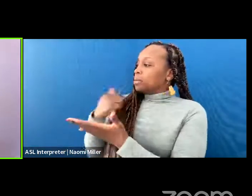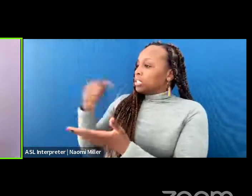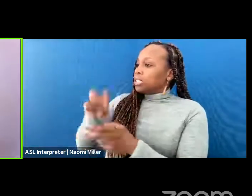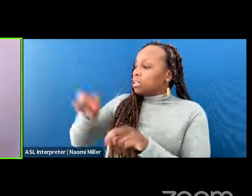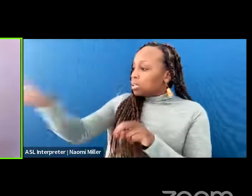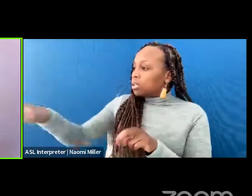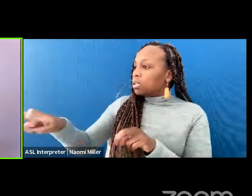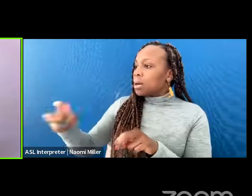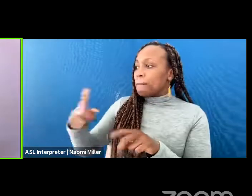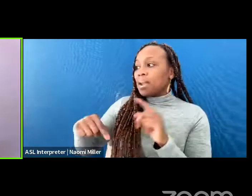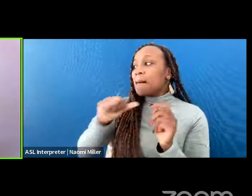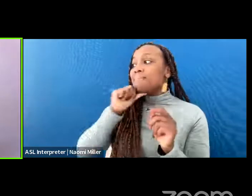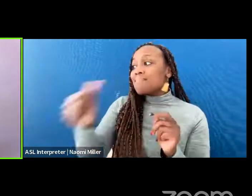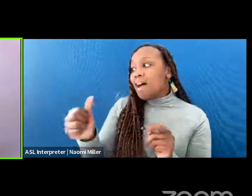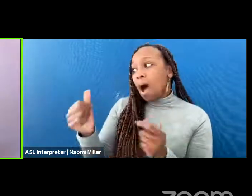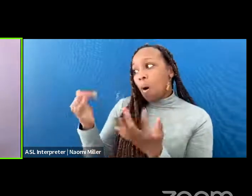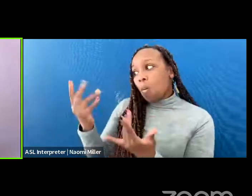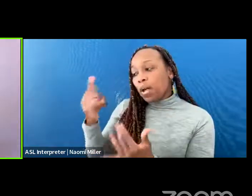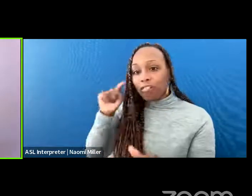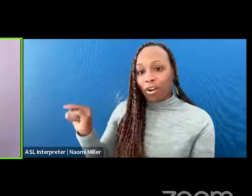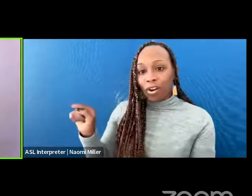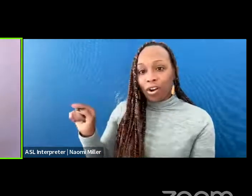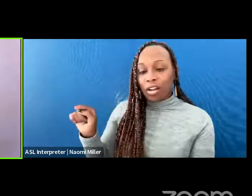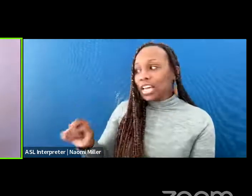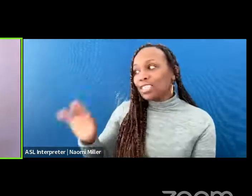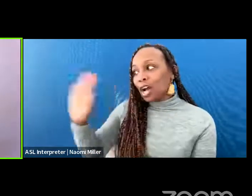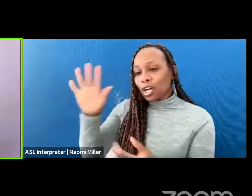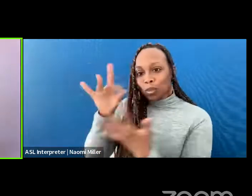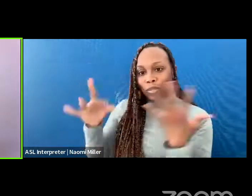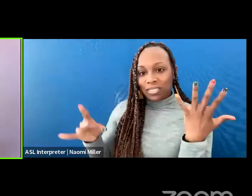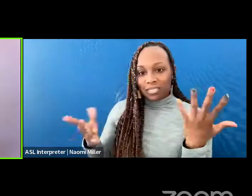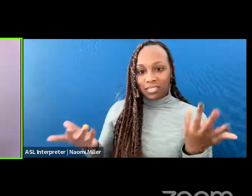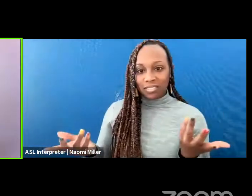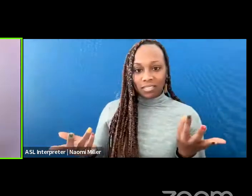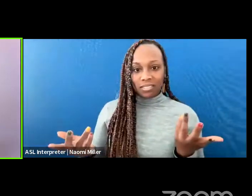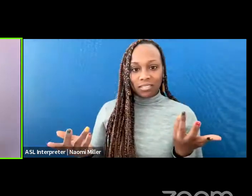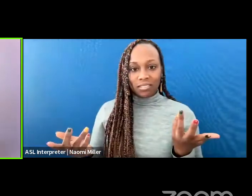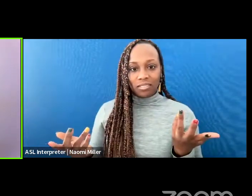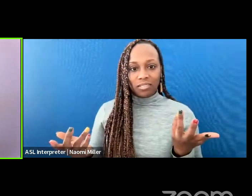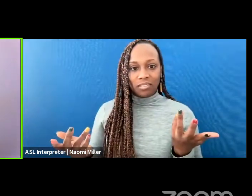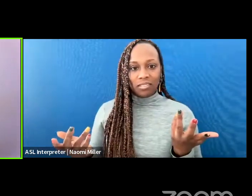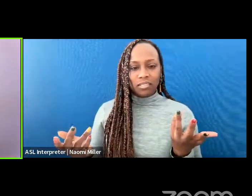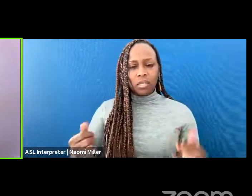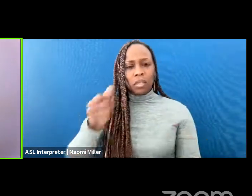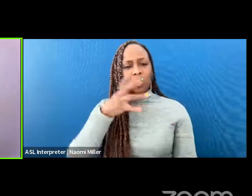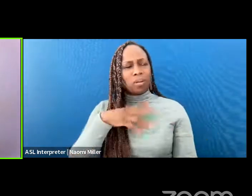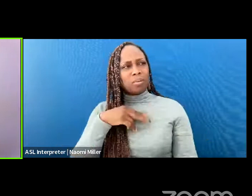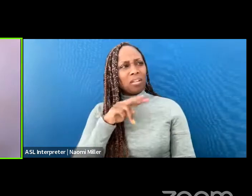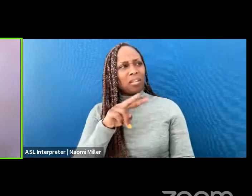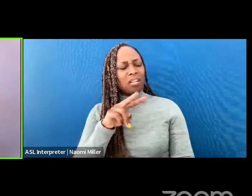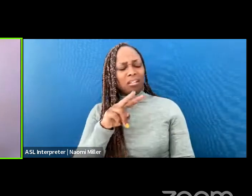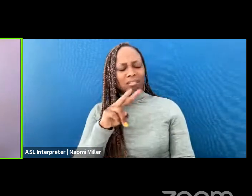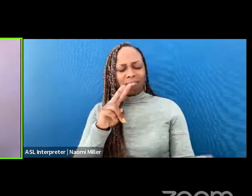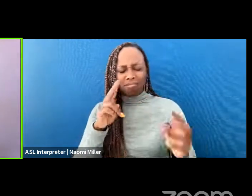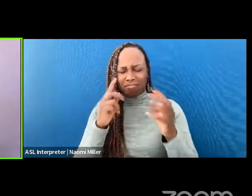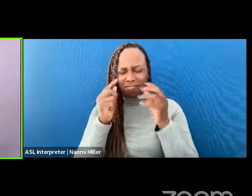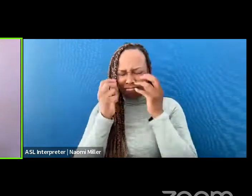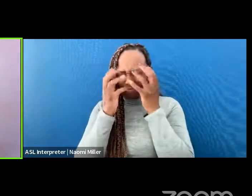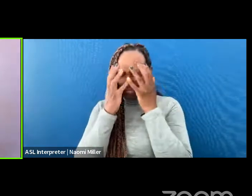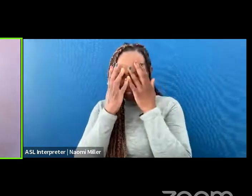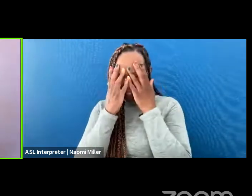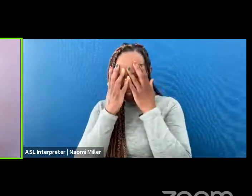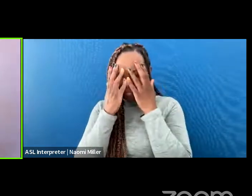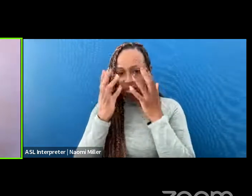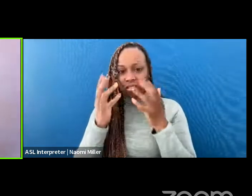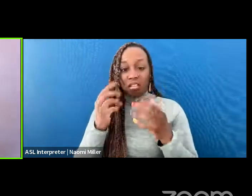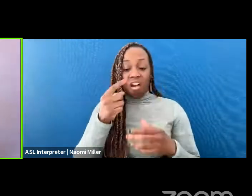out, but I am not waiting for her. It's her choice. The woman looked like she was going to cry, and the rest of us